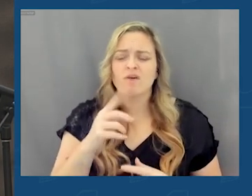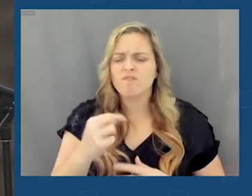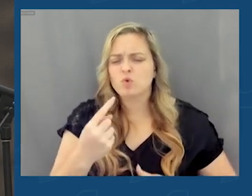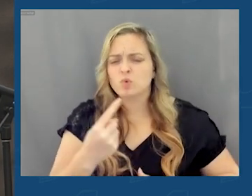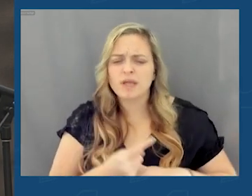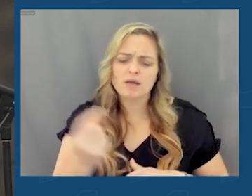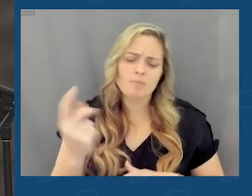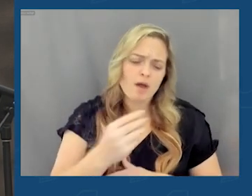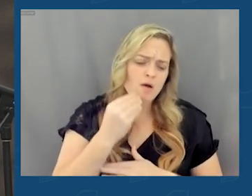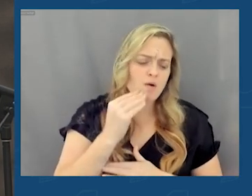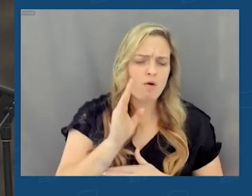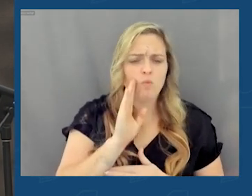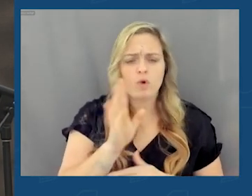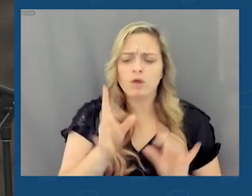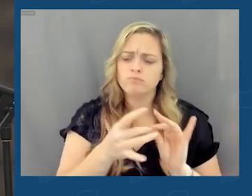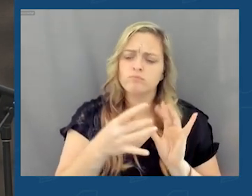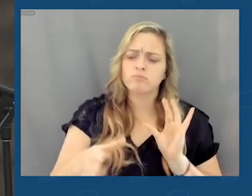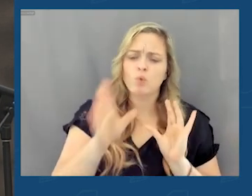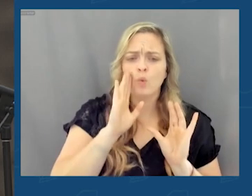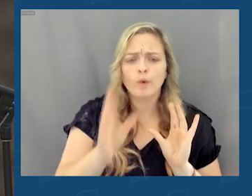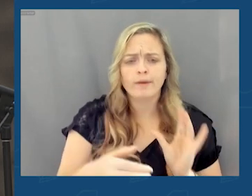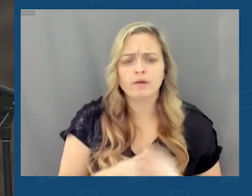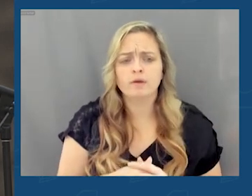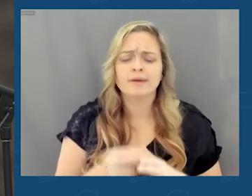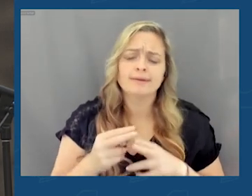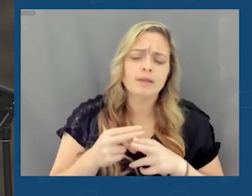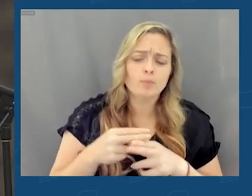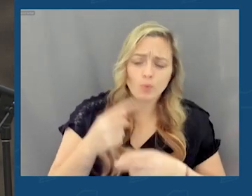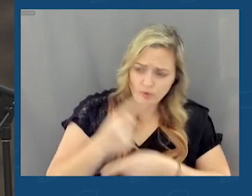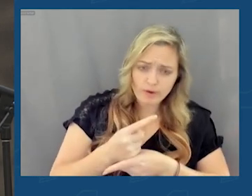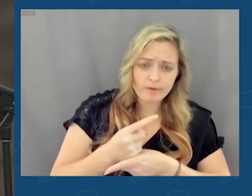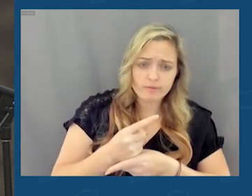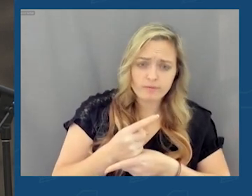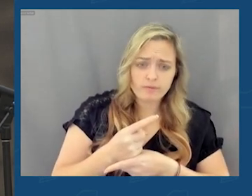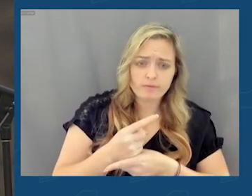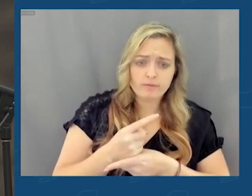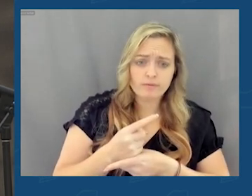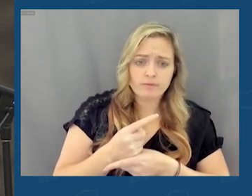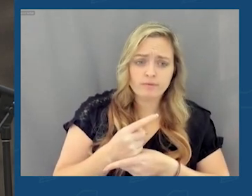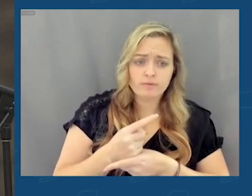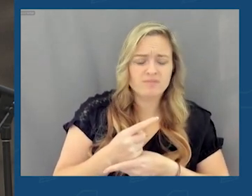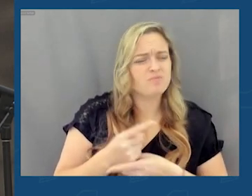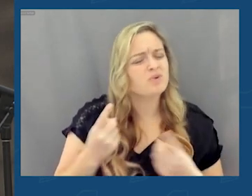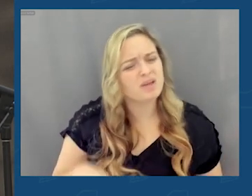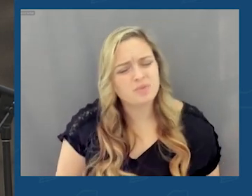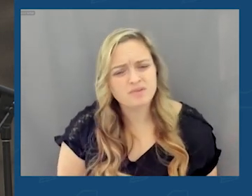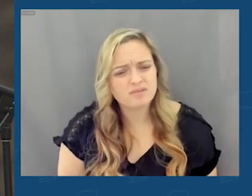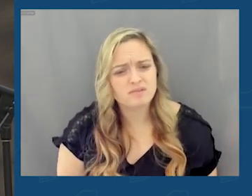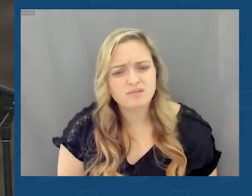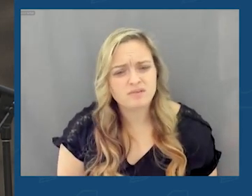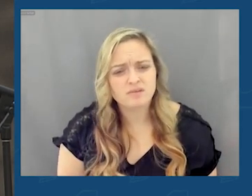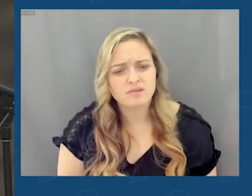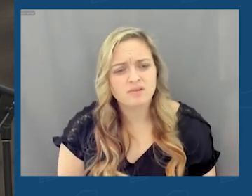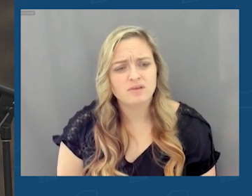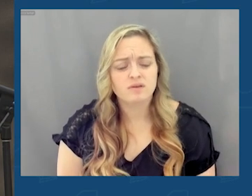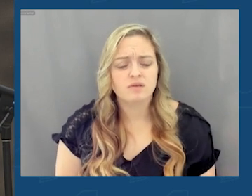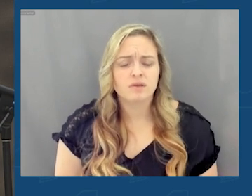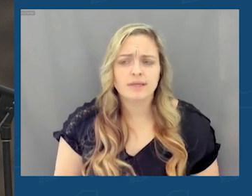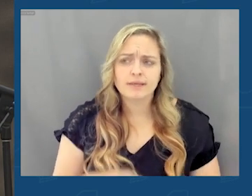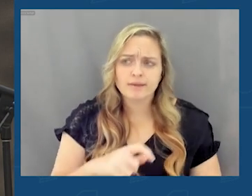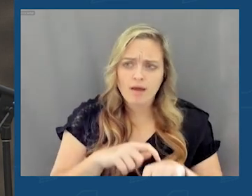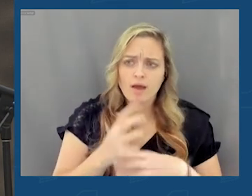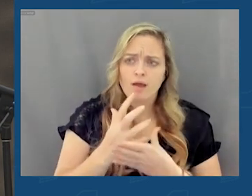course they'll let them free. This is just temporary, right? What happened? Time came and